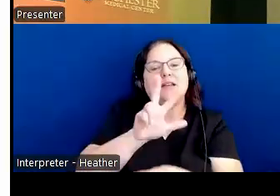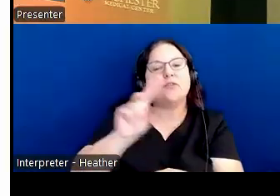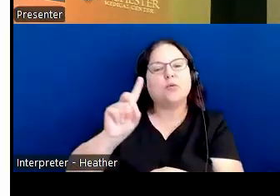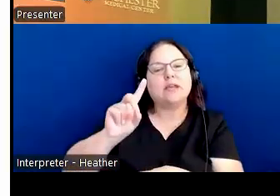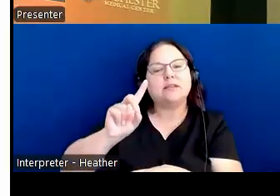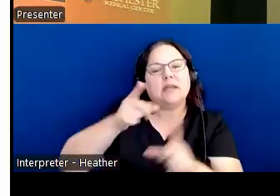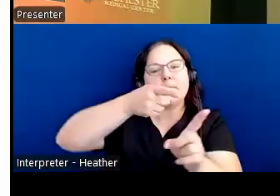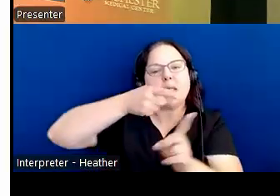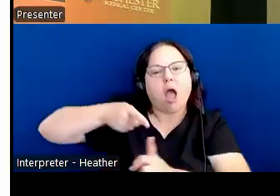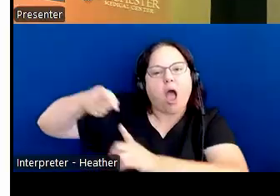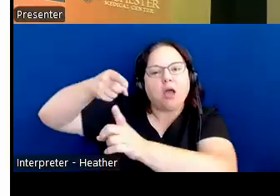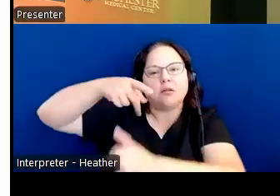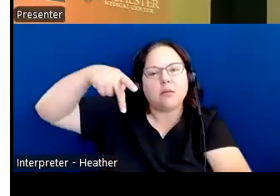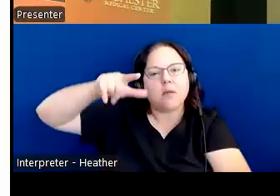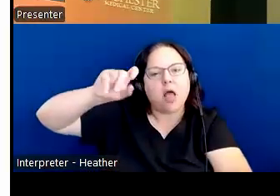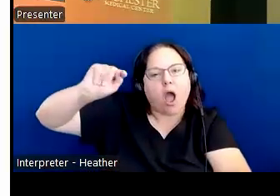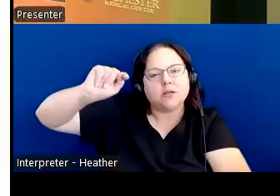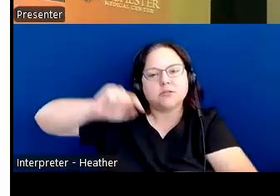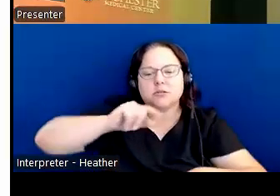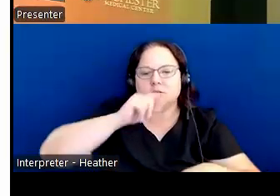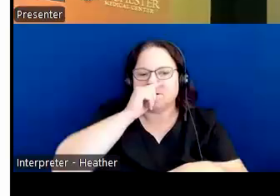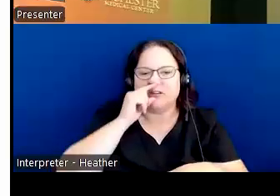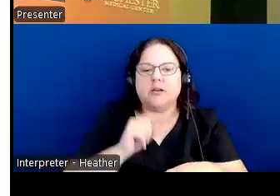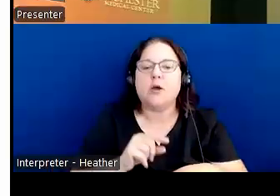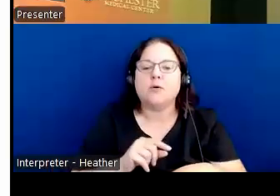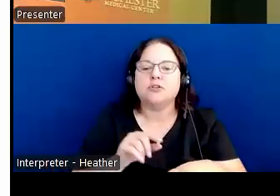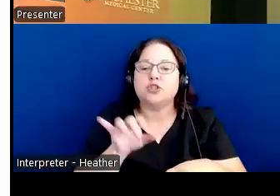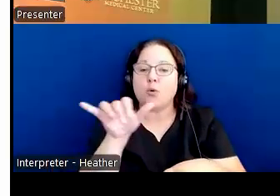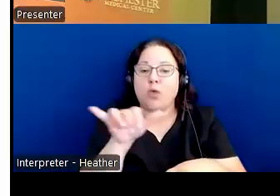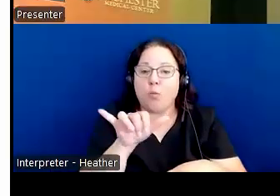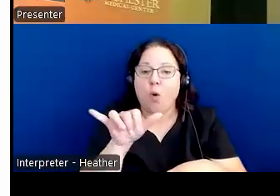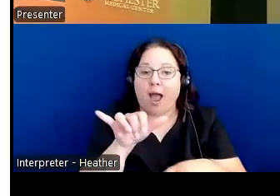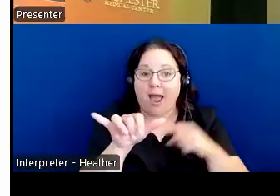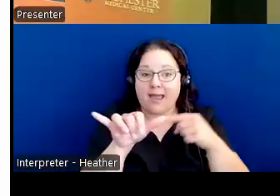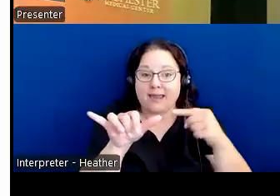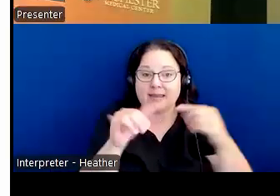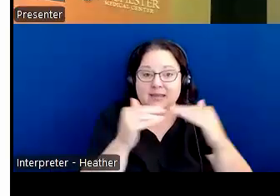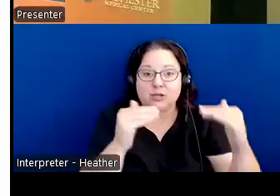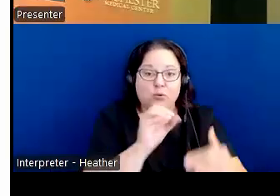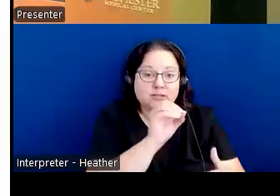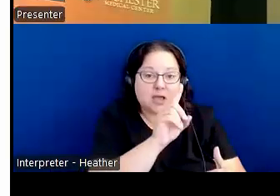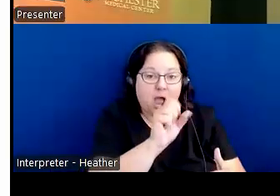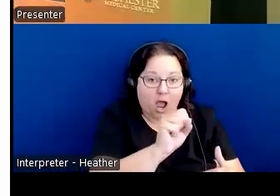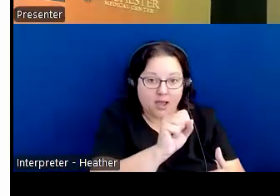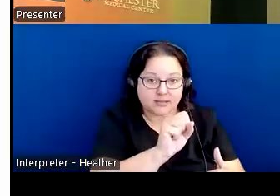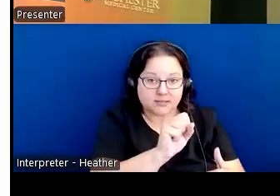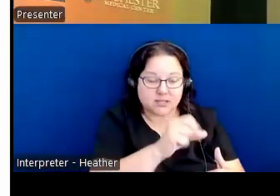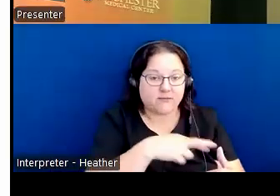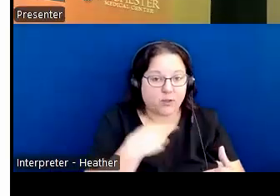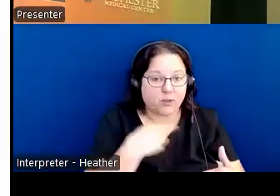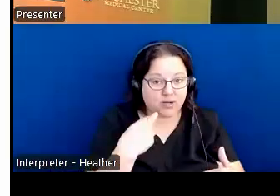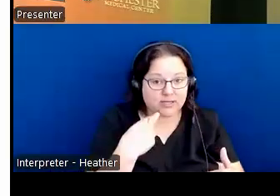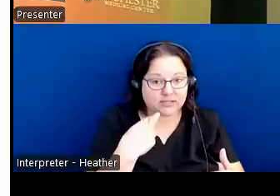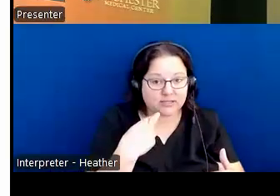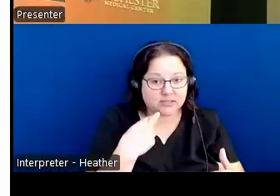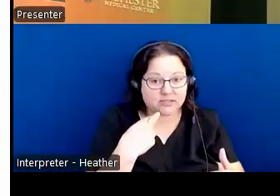the way to read it is the y-axis is the odds ratio. The axis going from northeast to southwest is